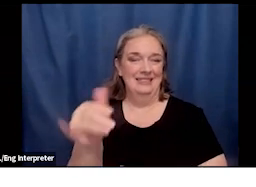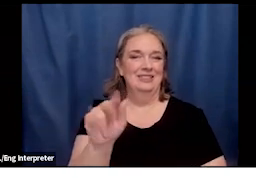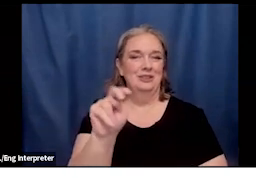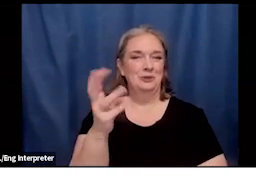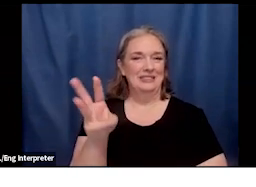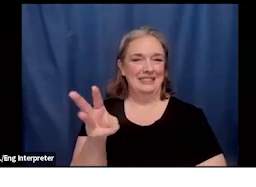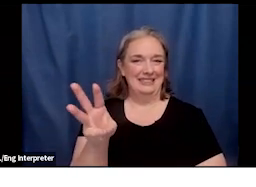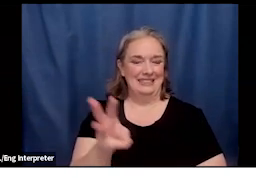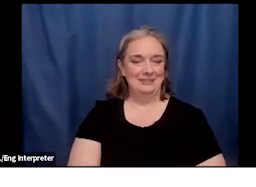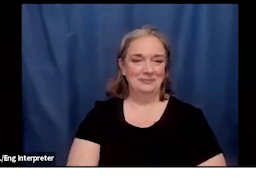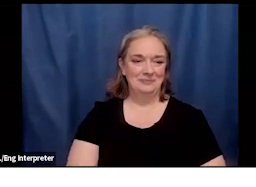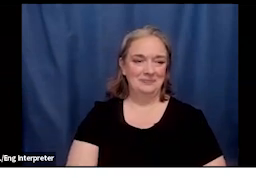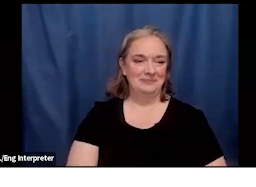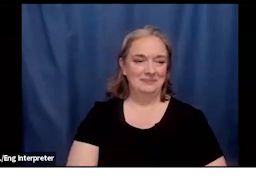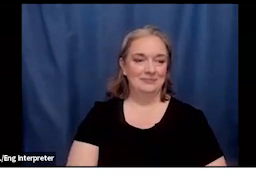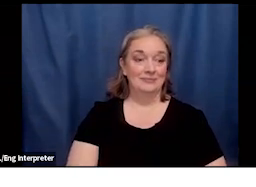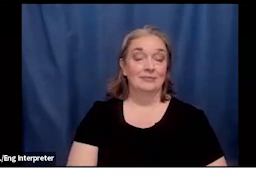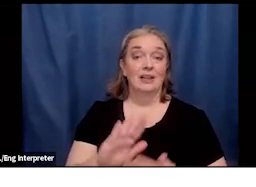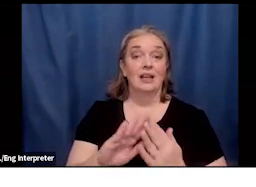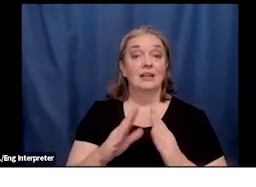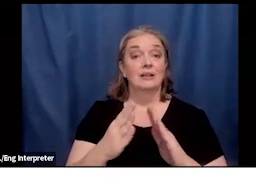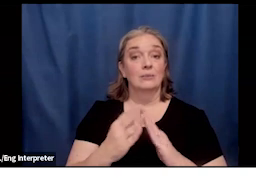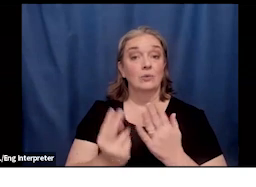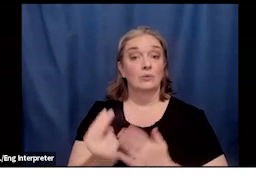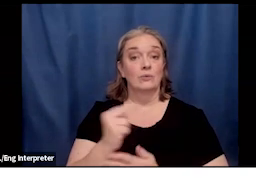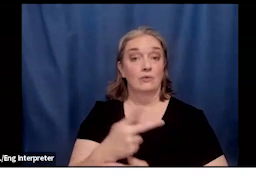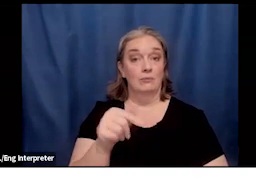in. That community review panel